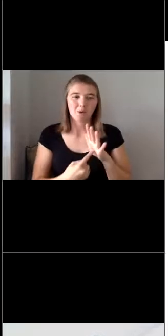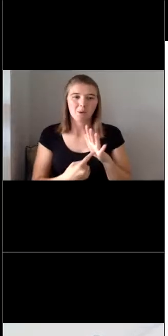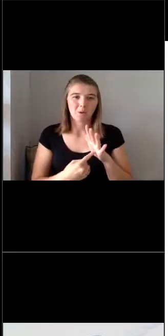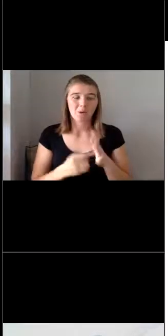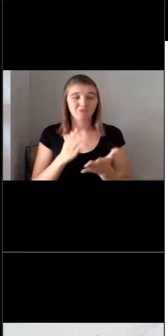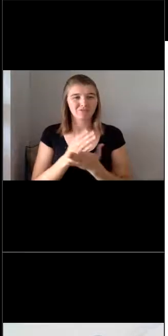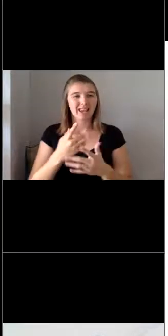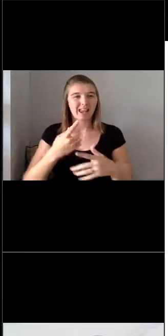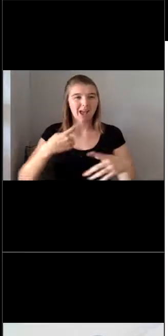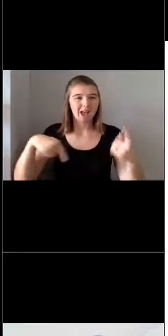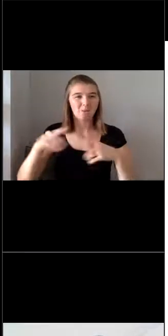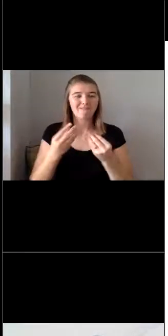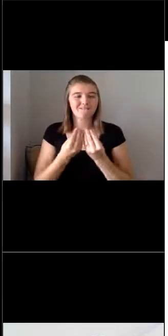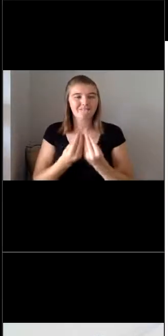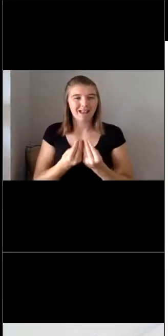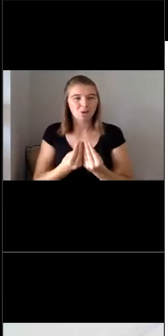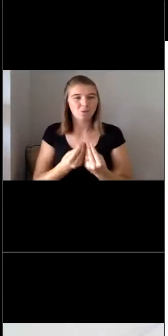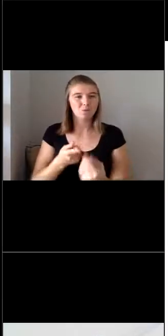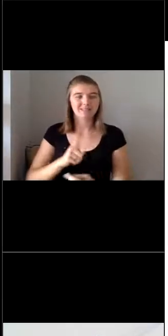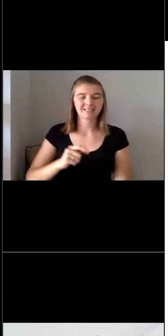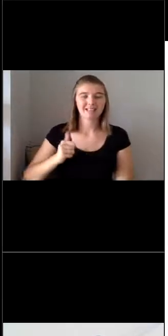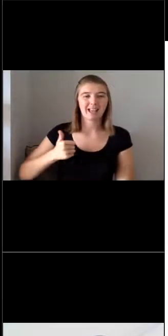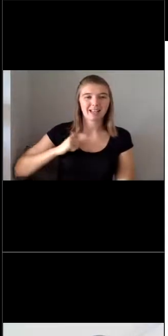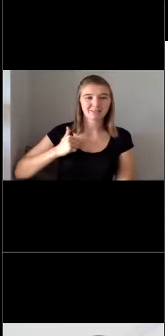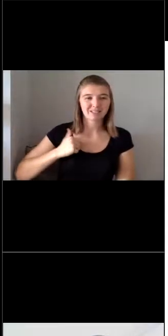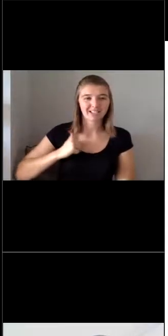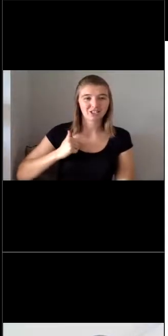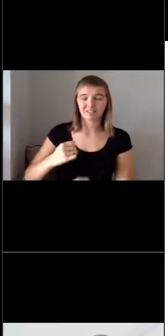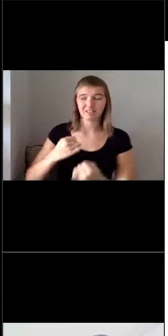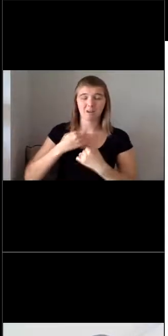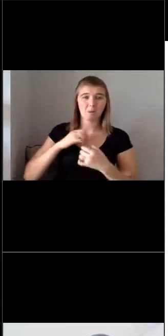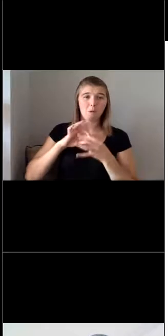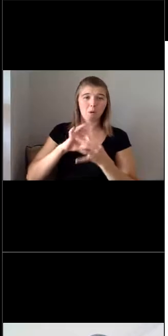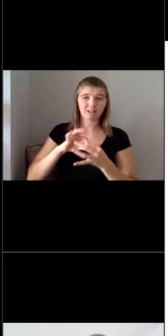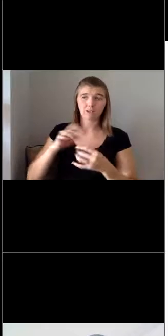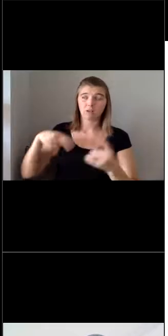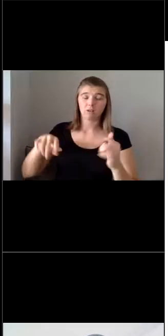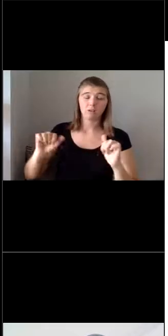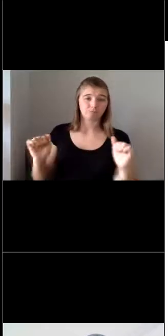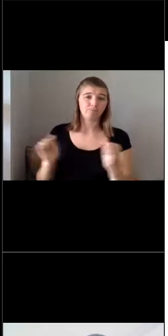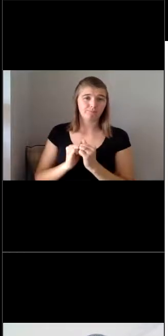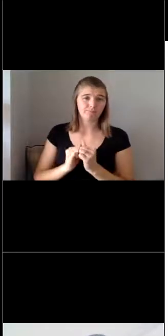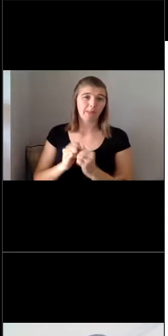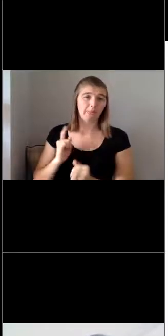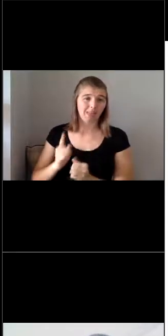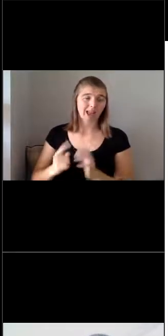I think this was something that the whole organization could come together on. It also